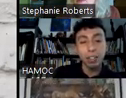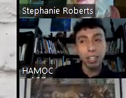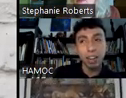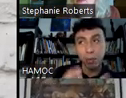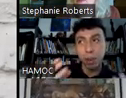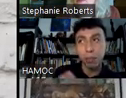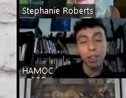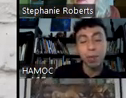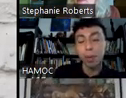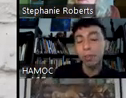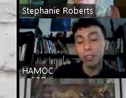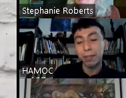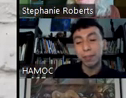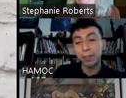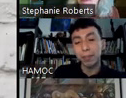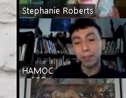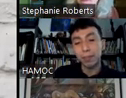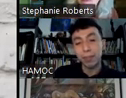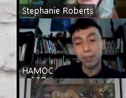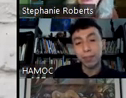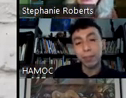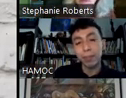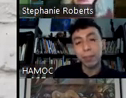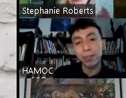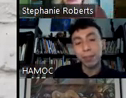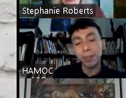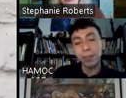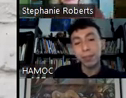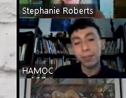to do just kind of with the photos? You know,